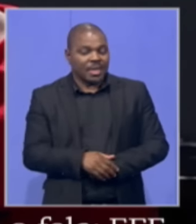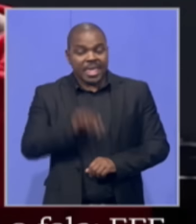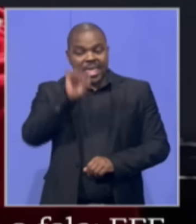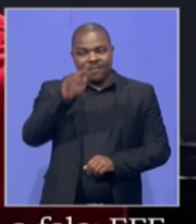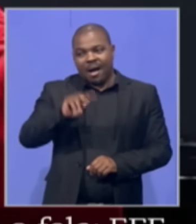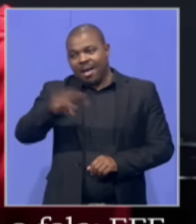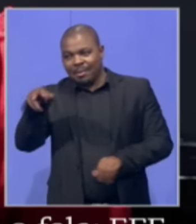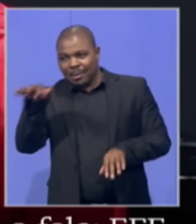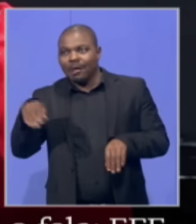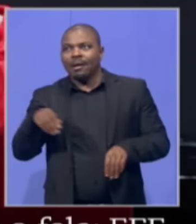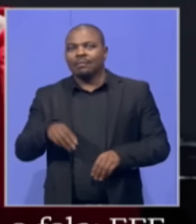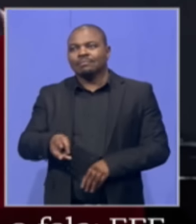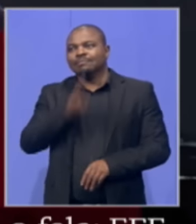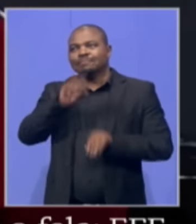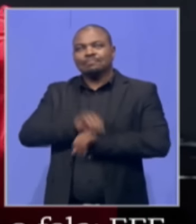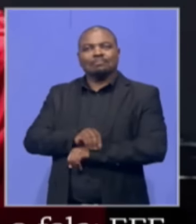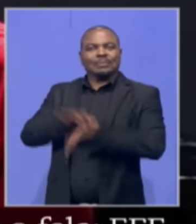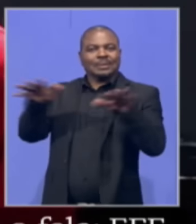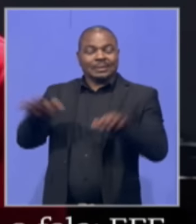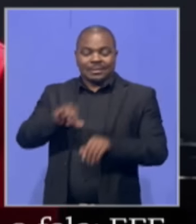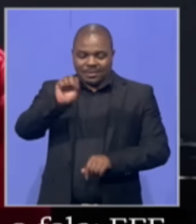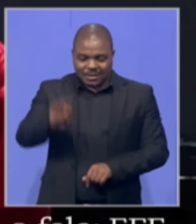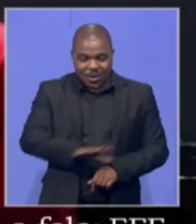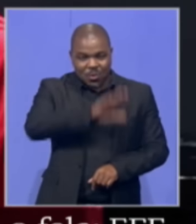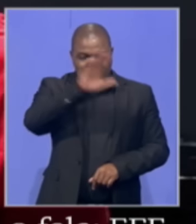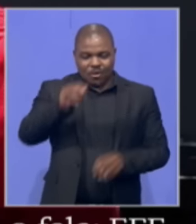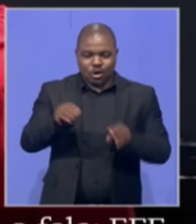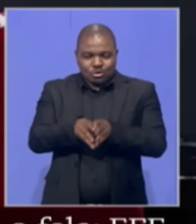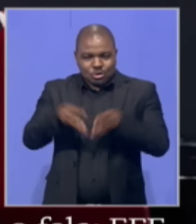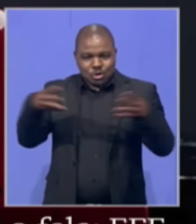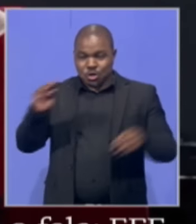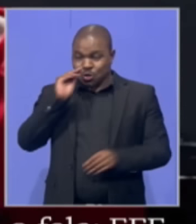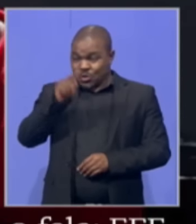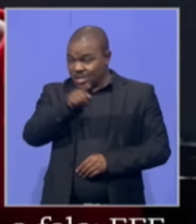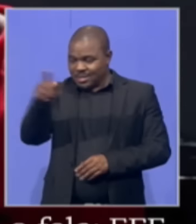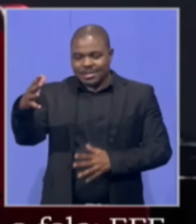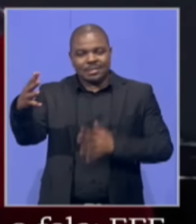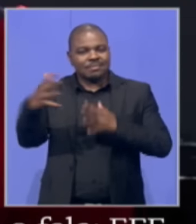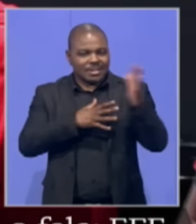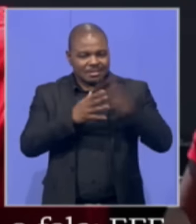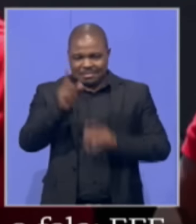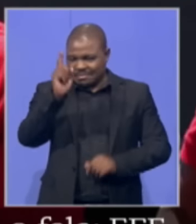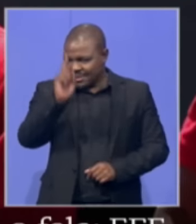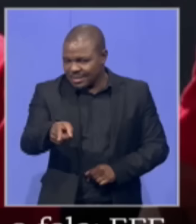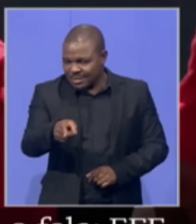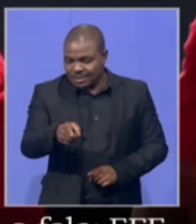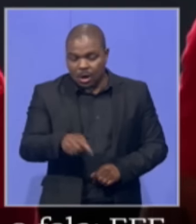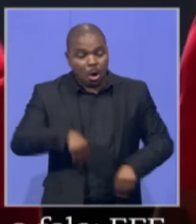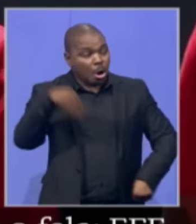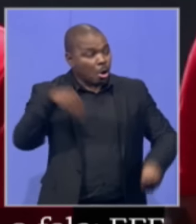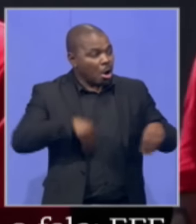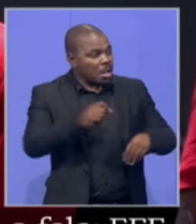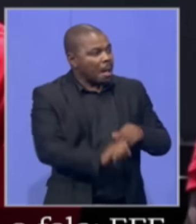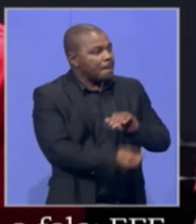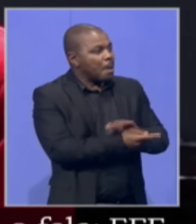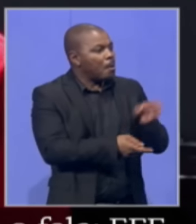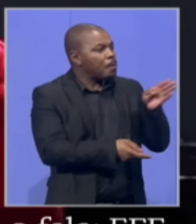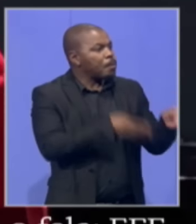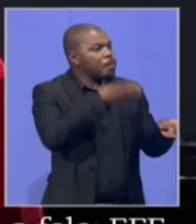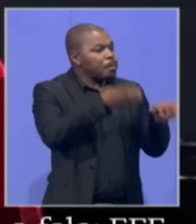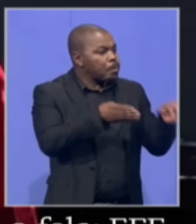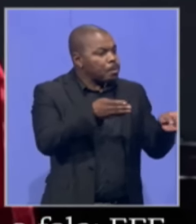by others. The media of South Africa must be transparent, must report corruption even when it